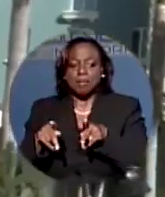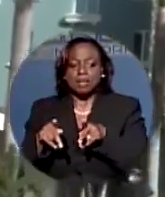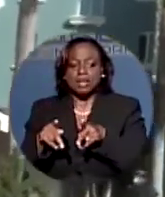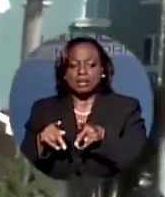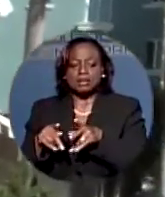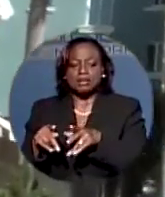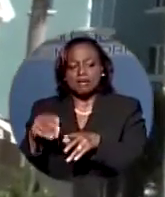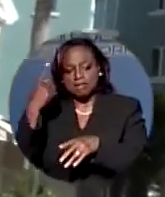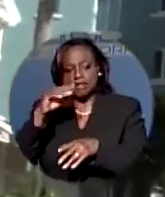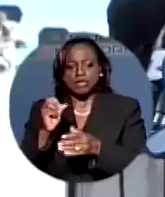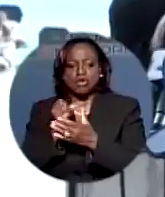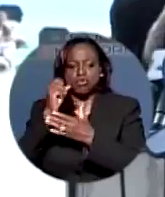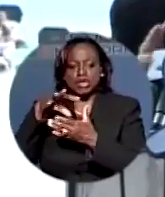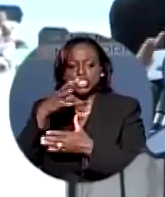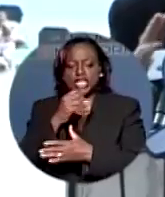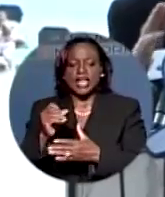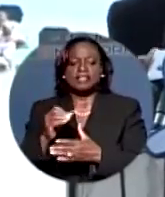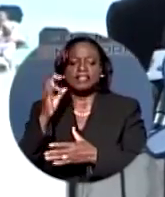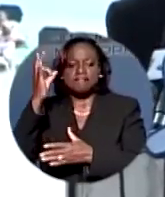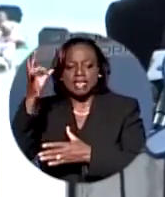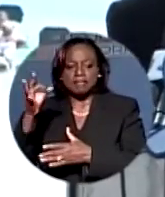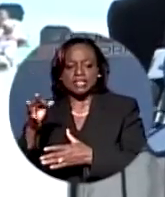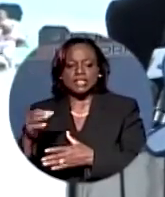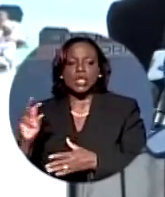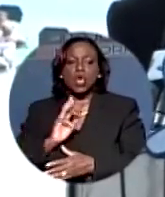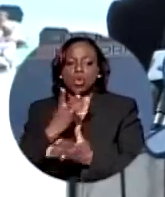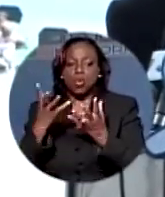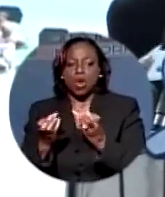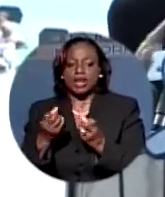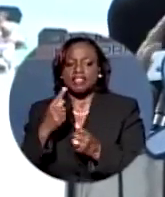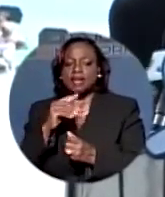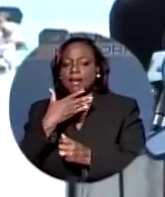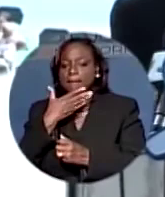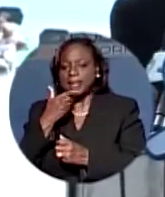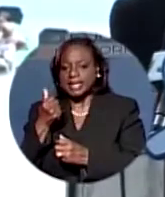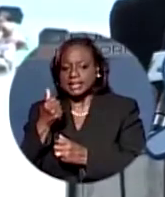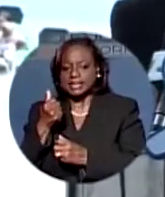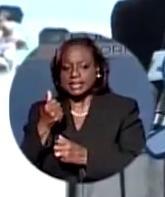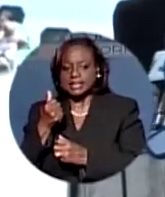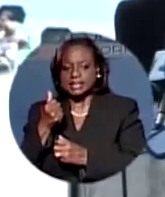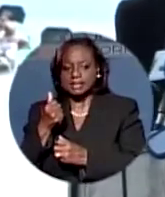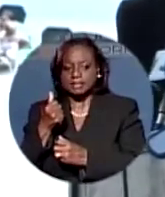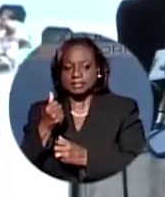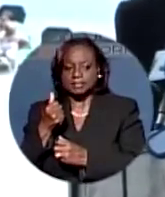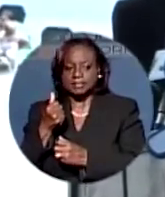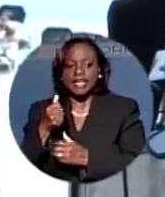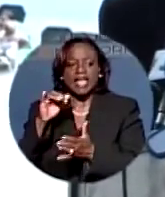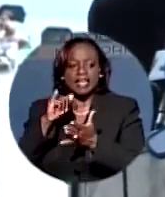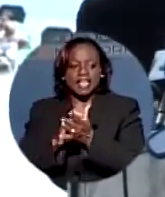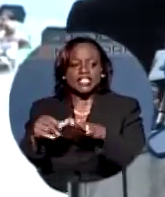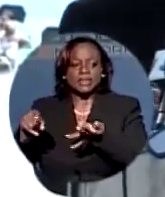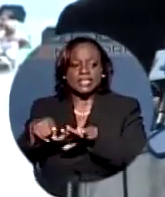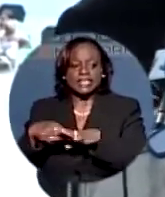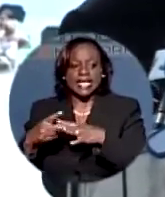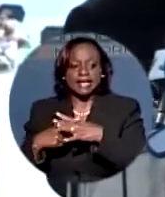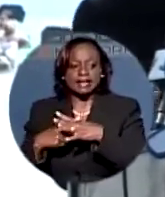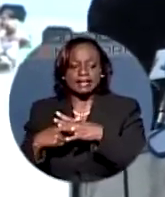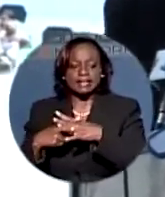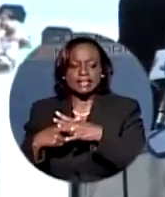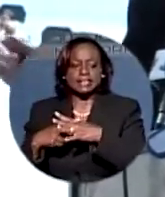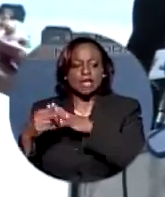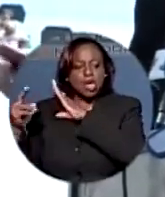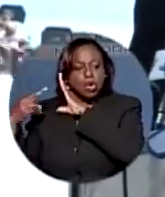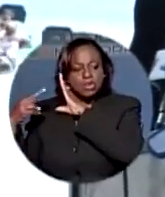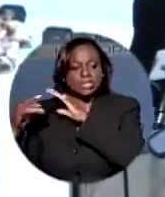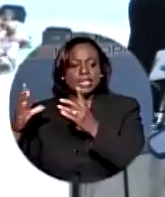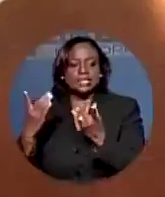and famous. We wanted it the best and new, because that's what Sandals does for its customers. People